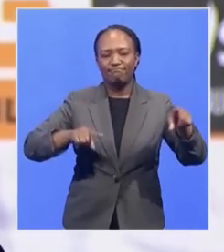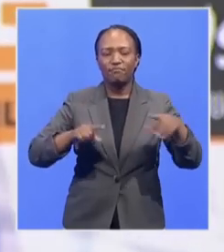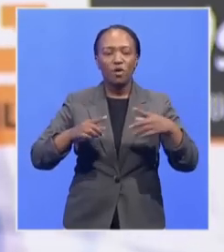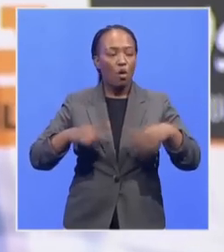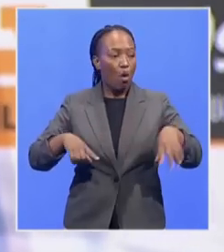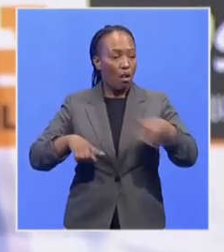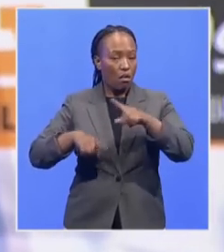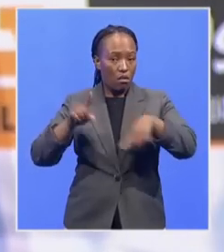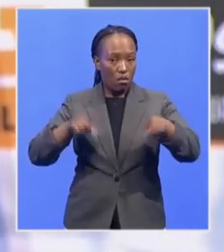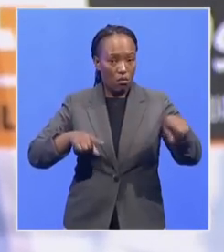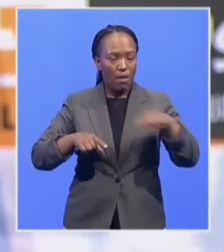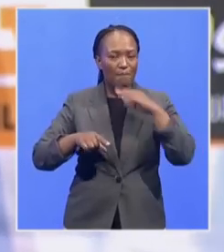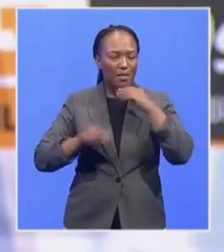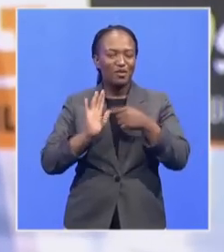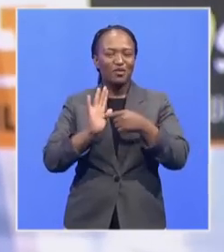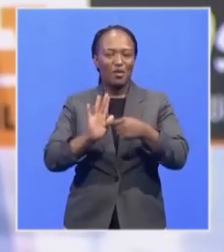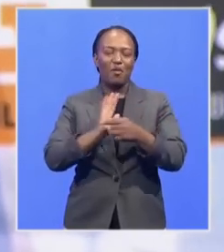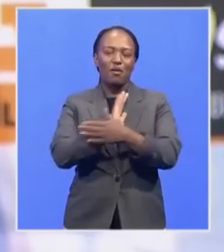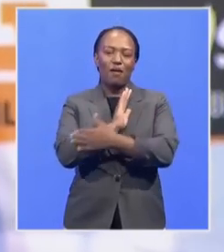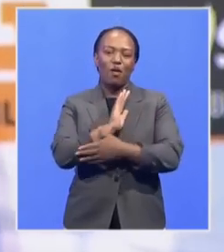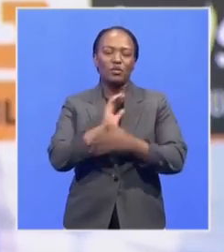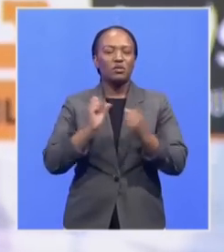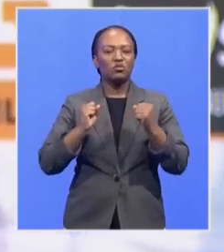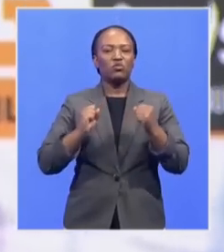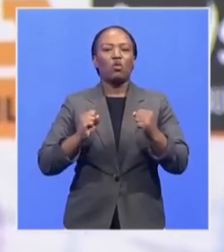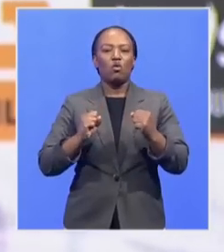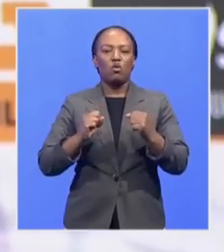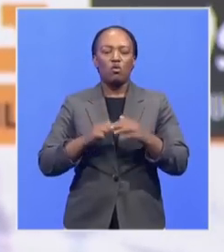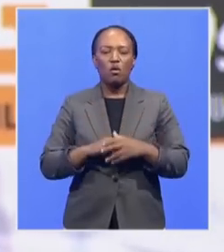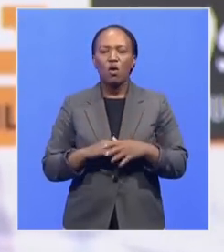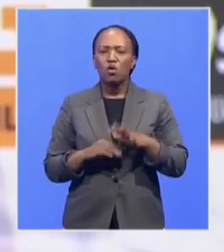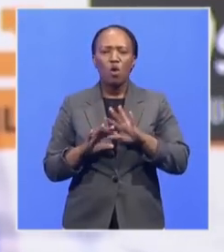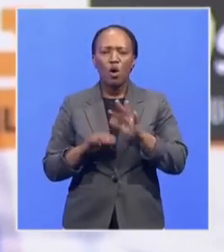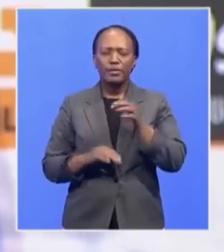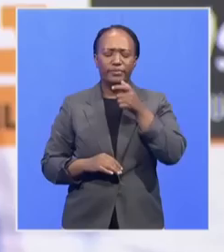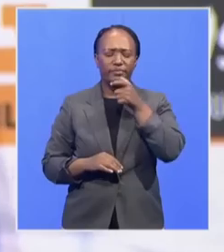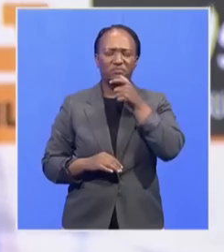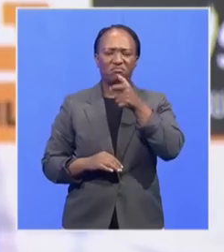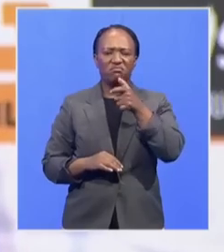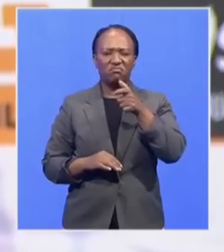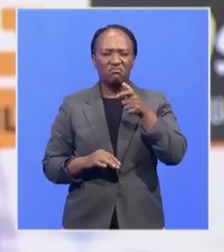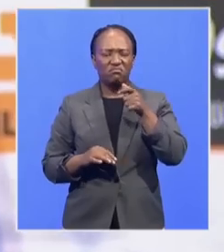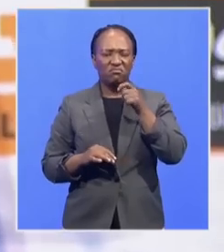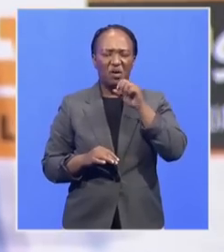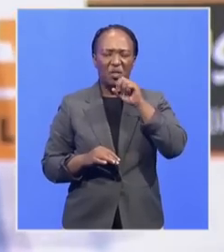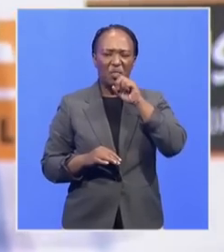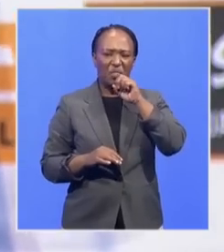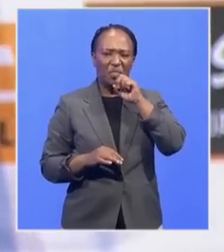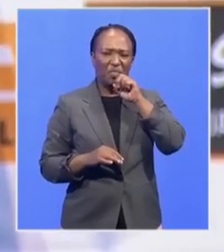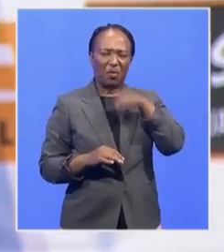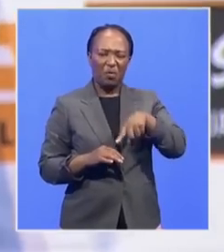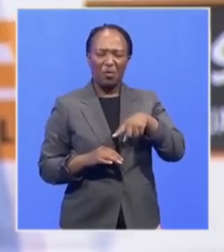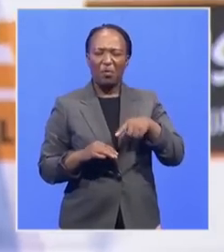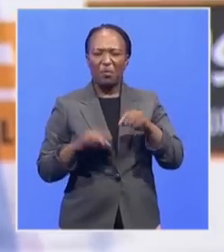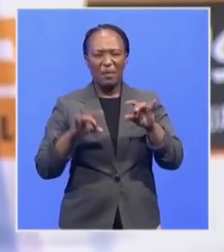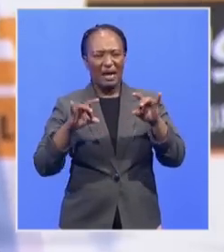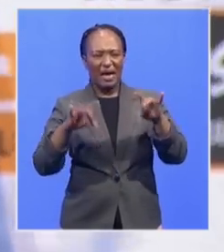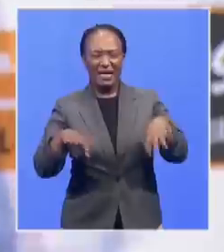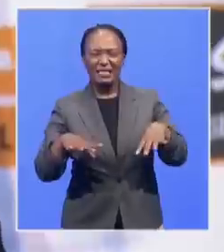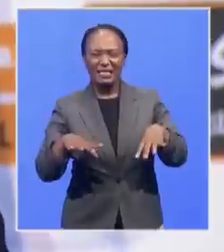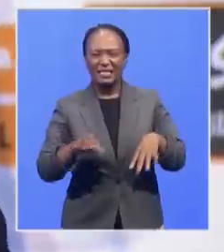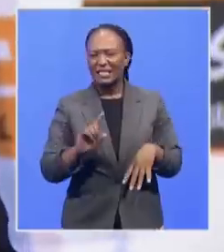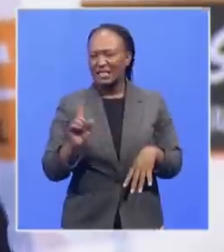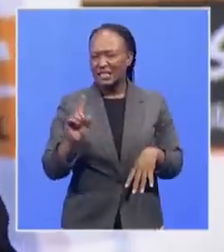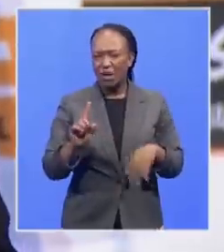nation, instead of fomenting hatred just because we disagree with each